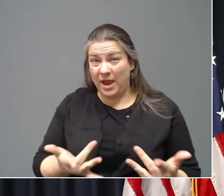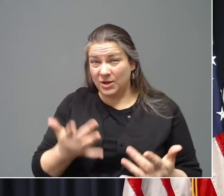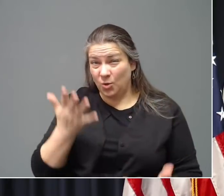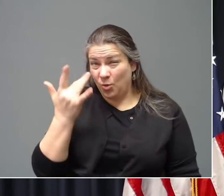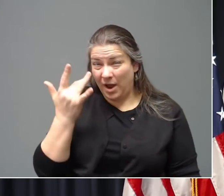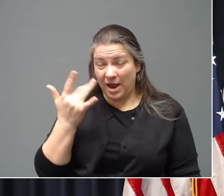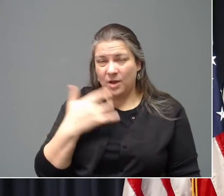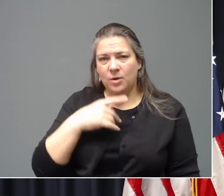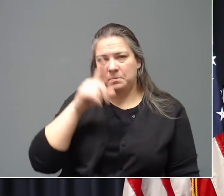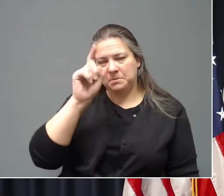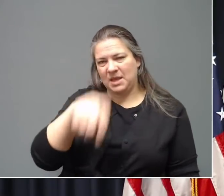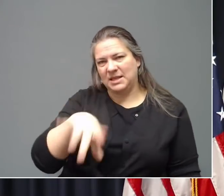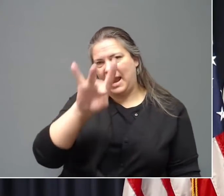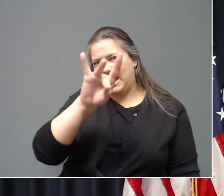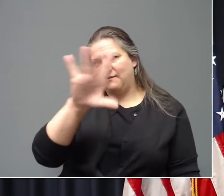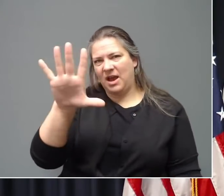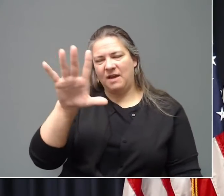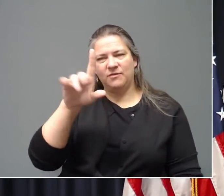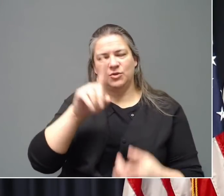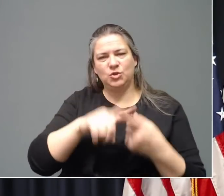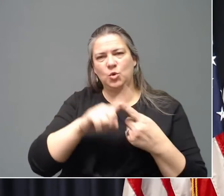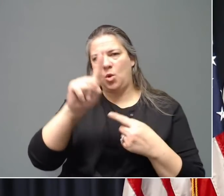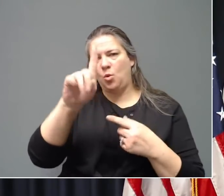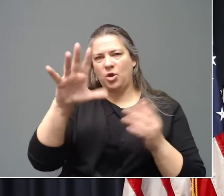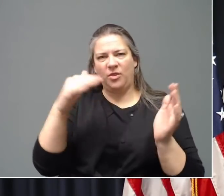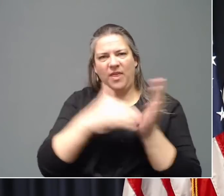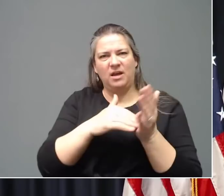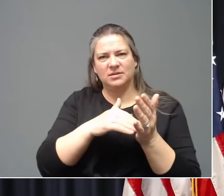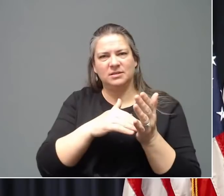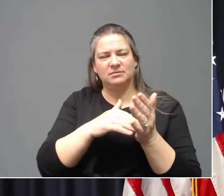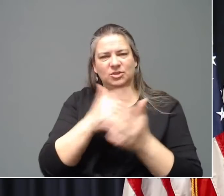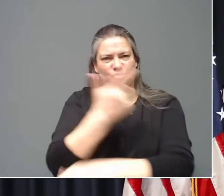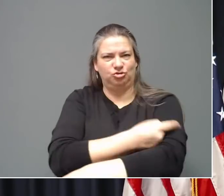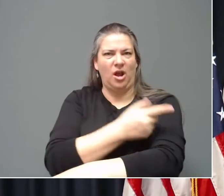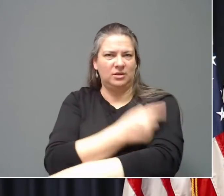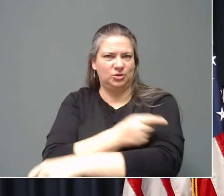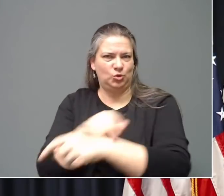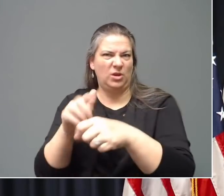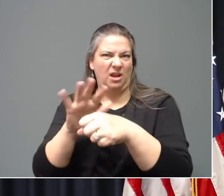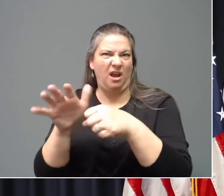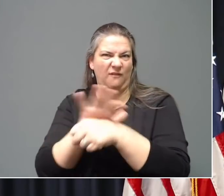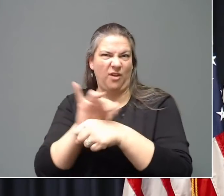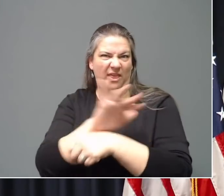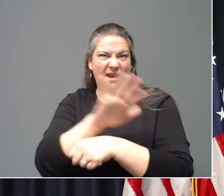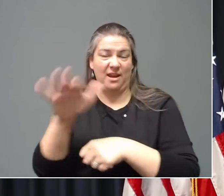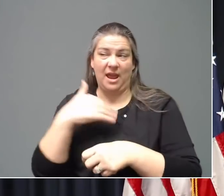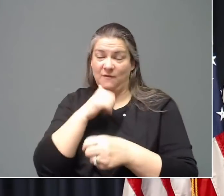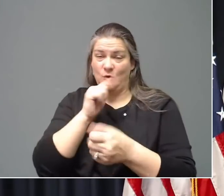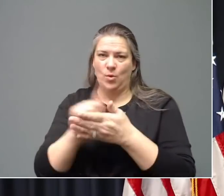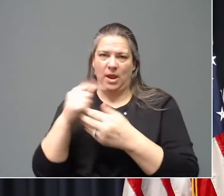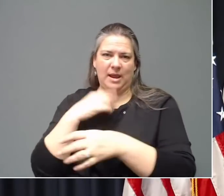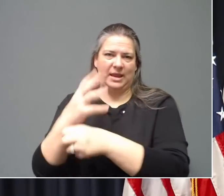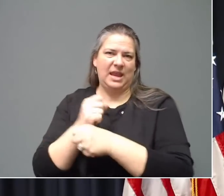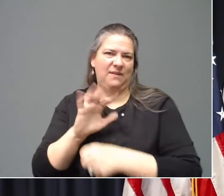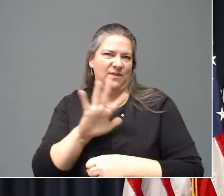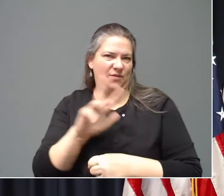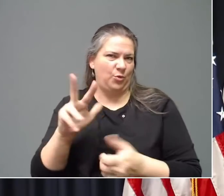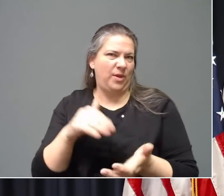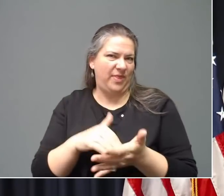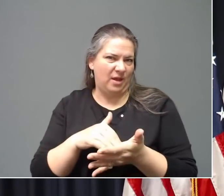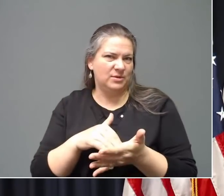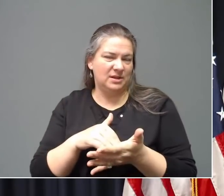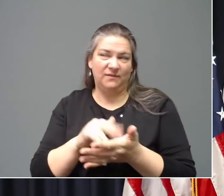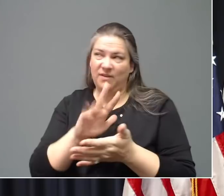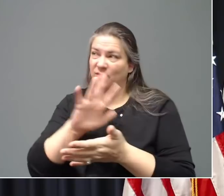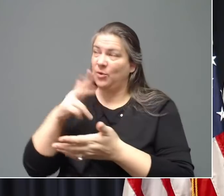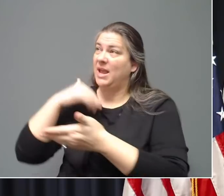to 100,000 doses to cover that population. I only get 53,000 to work with every week. That means I can't commit